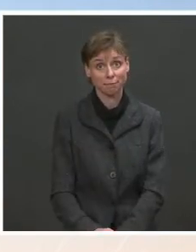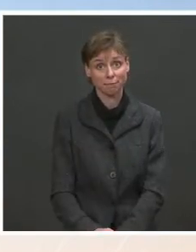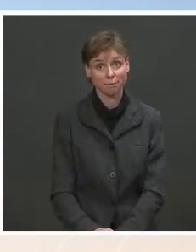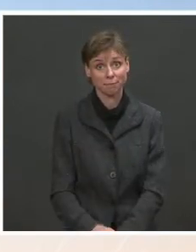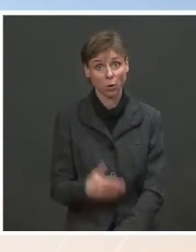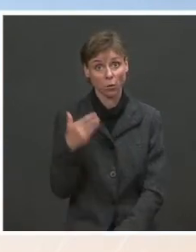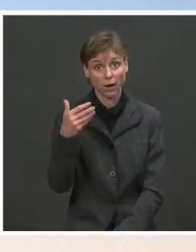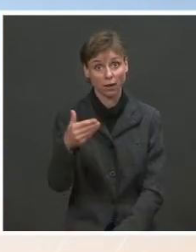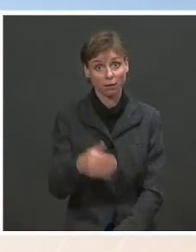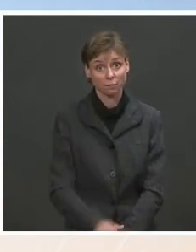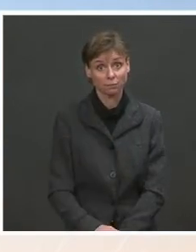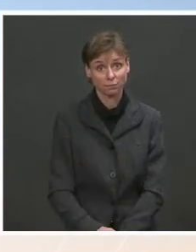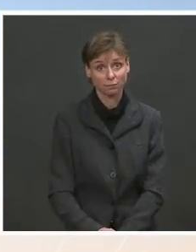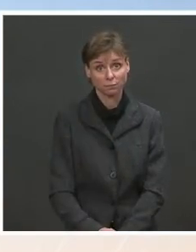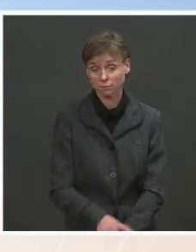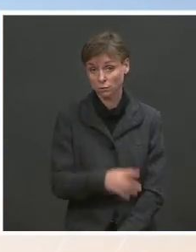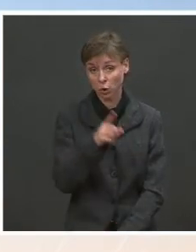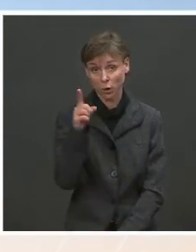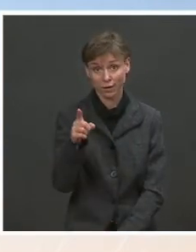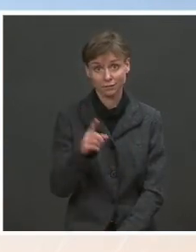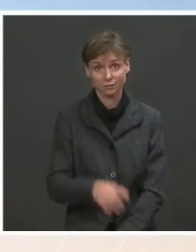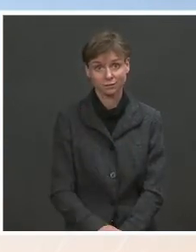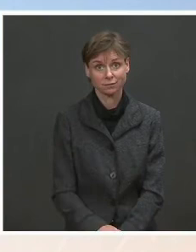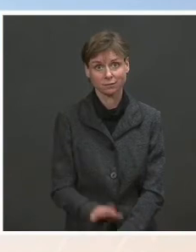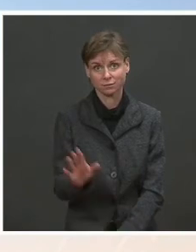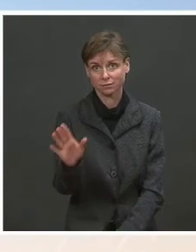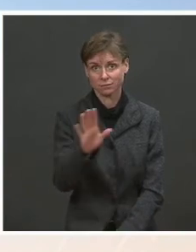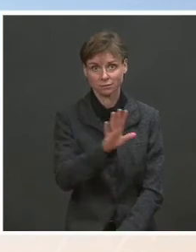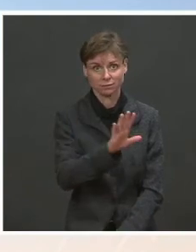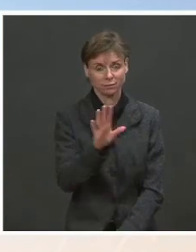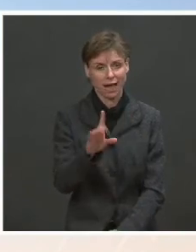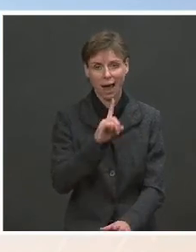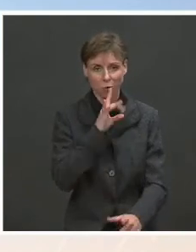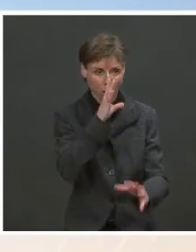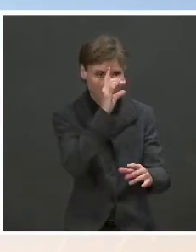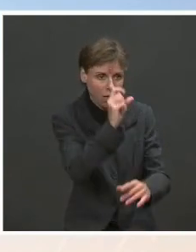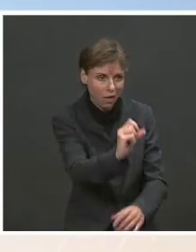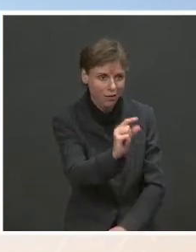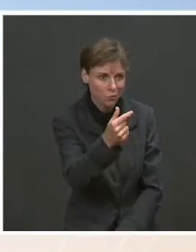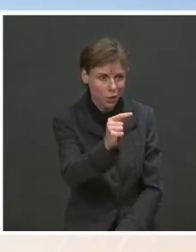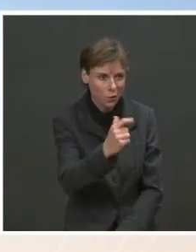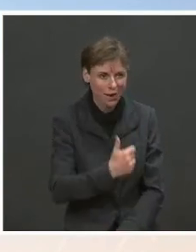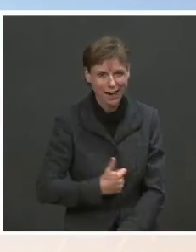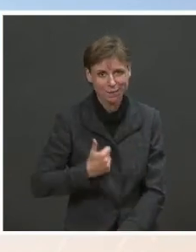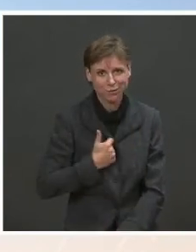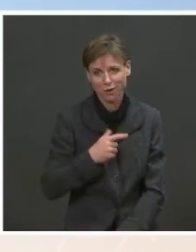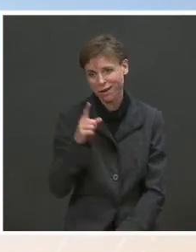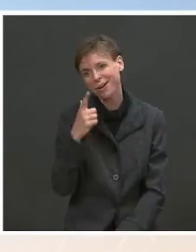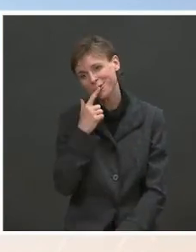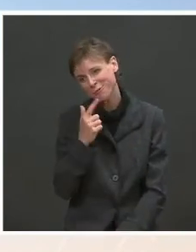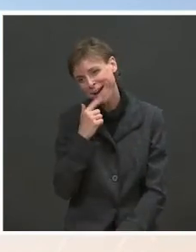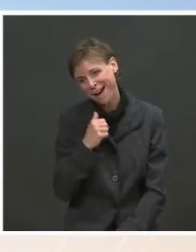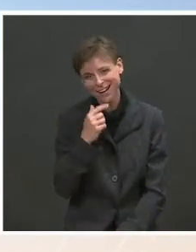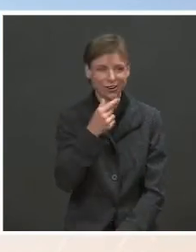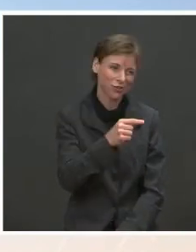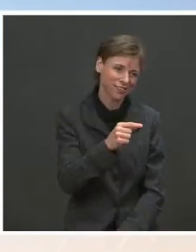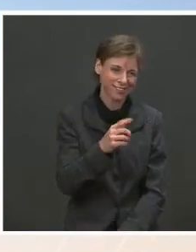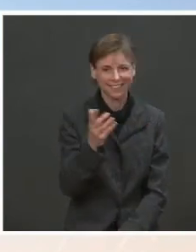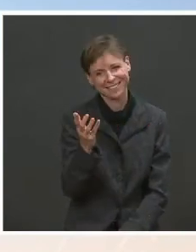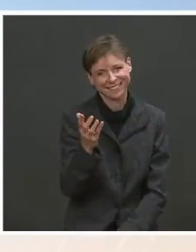Go ahead. Oh, go ahead. I'm very drawn to the green. I'm sorry. Go ahead. And the red and the green, go ahead.